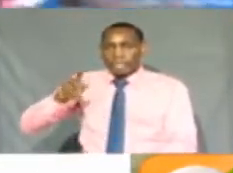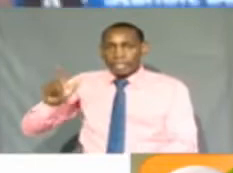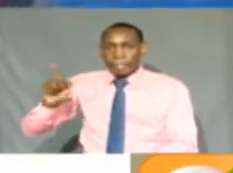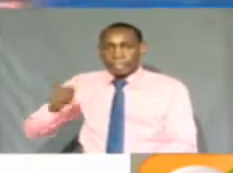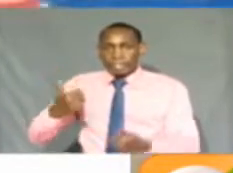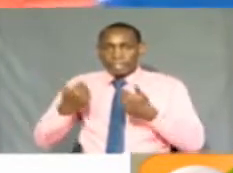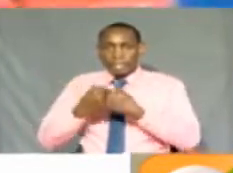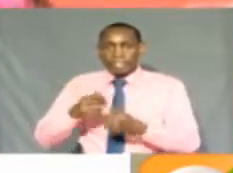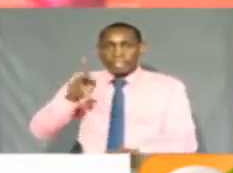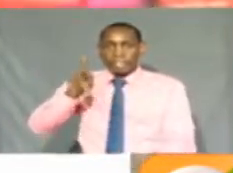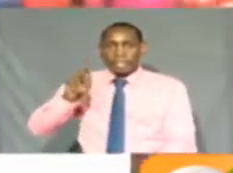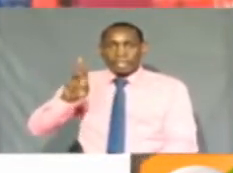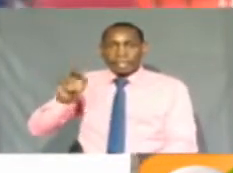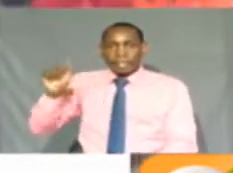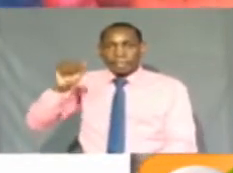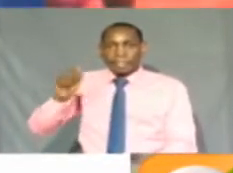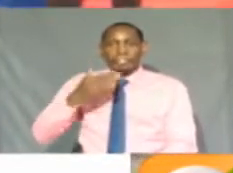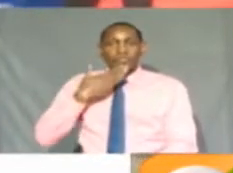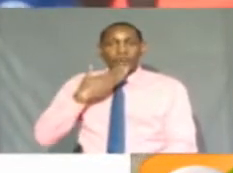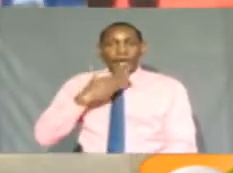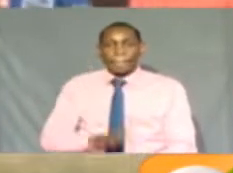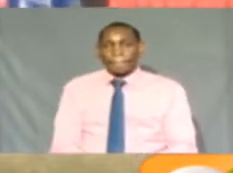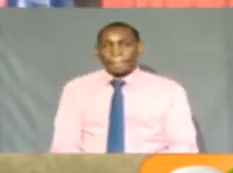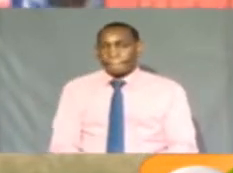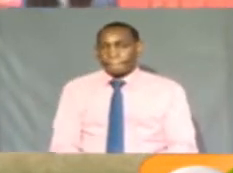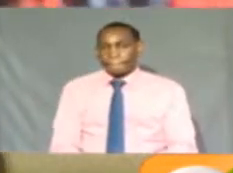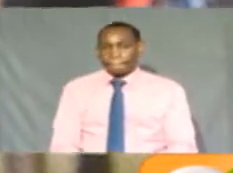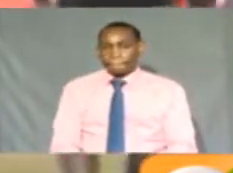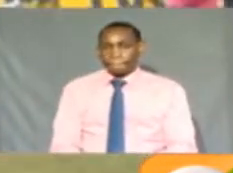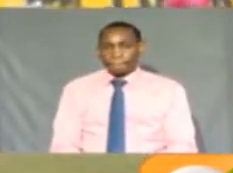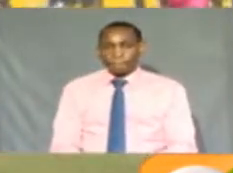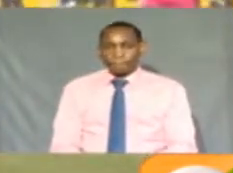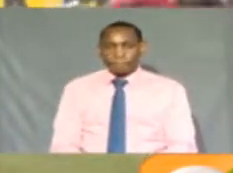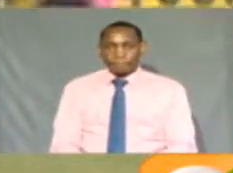play Cabra's Sugar.